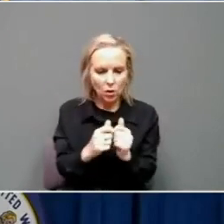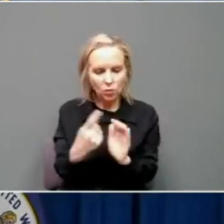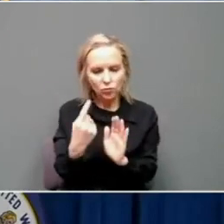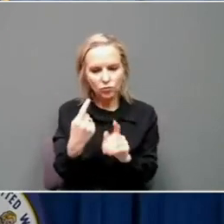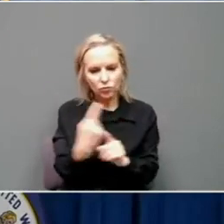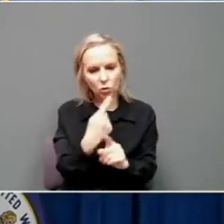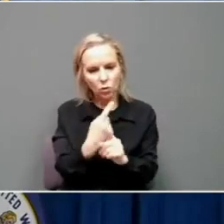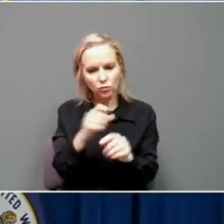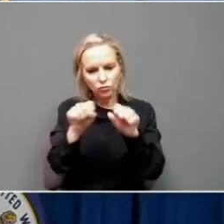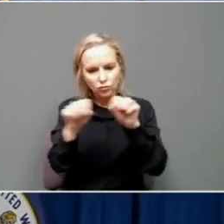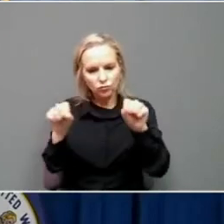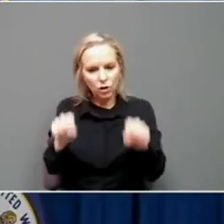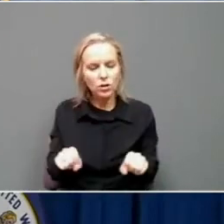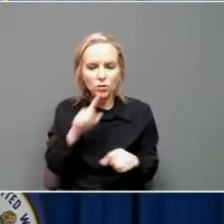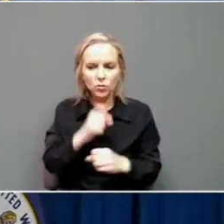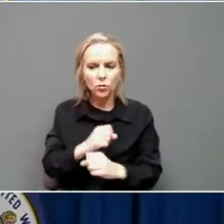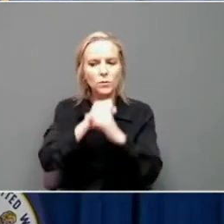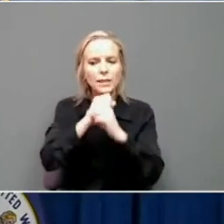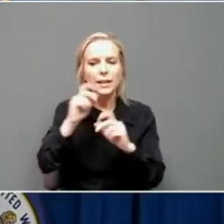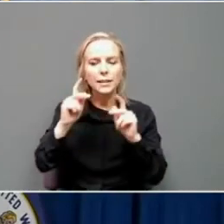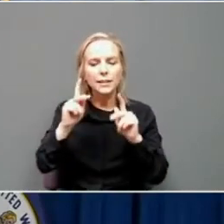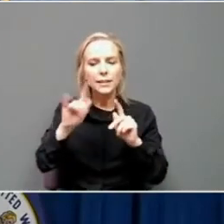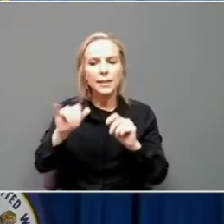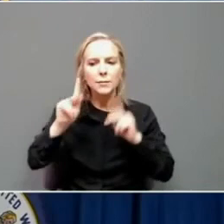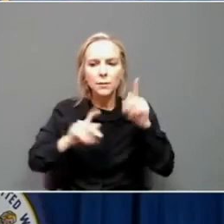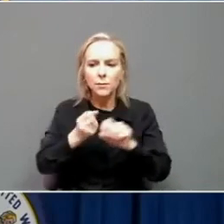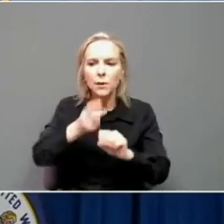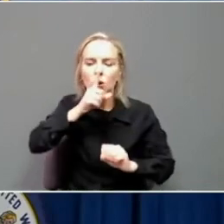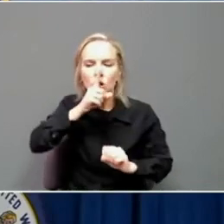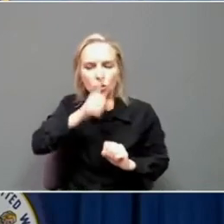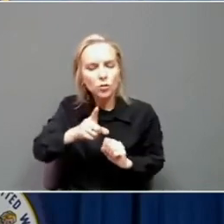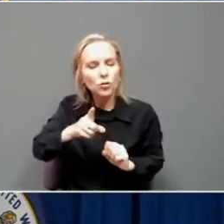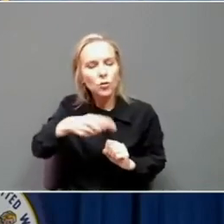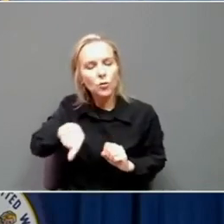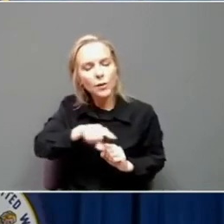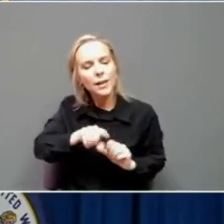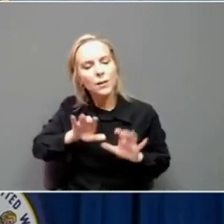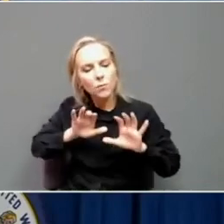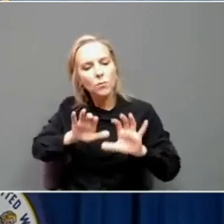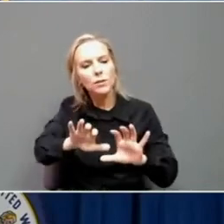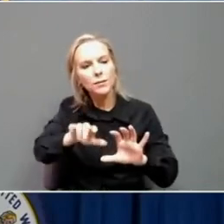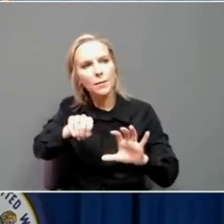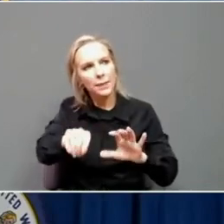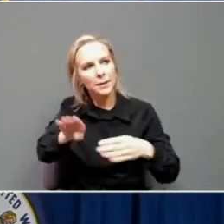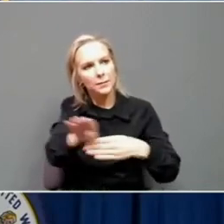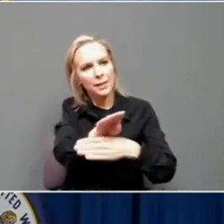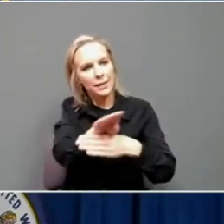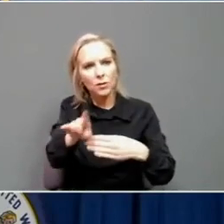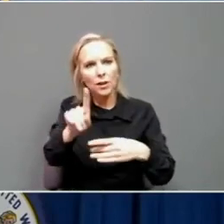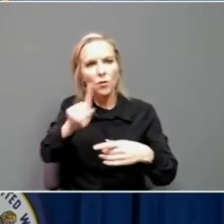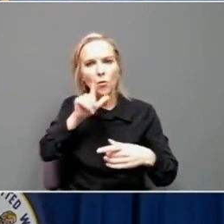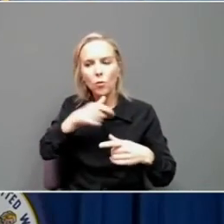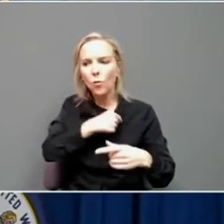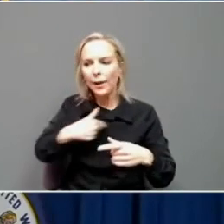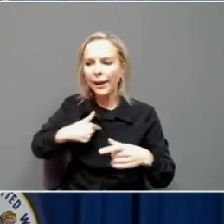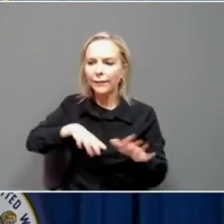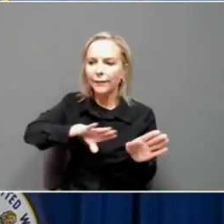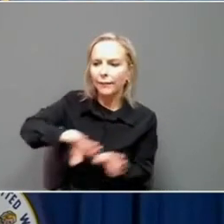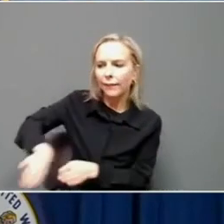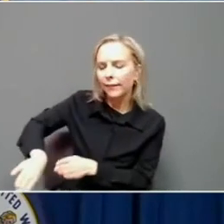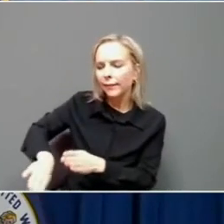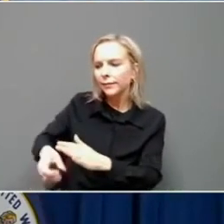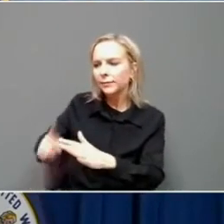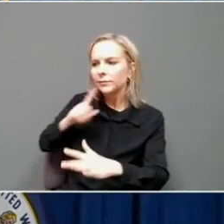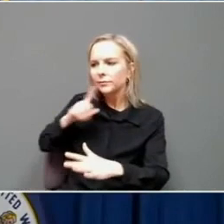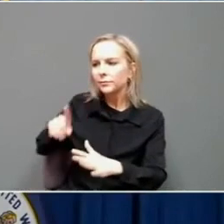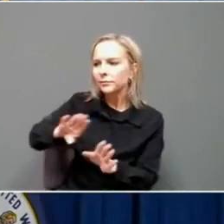I think will protect Kentuckians and make sure we move an industry that has been in the shadows and has existed in Kentucky for many,